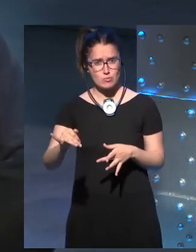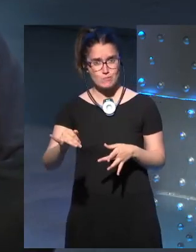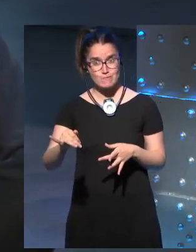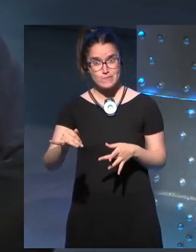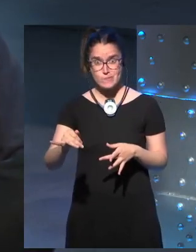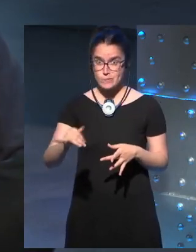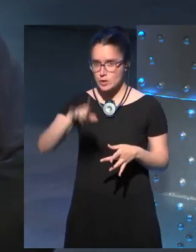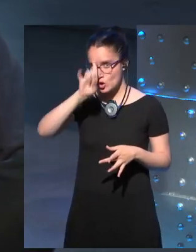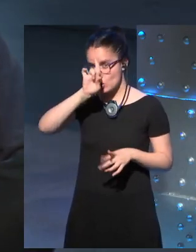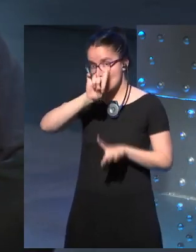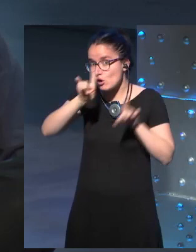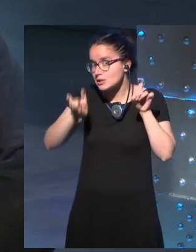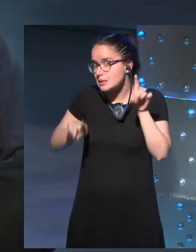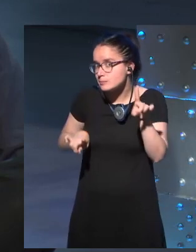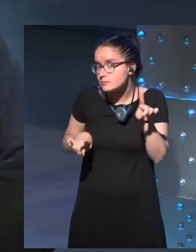I find